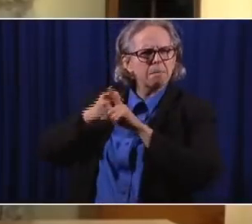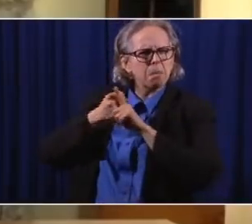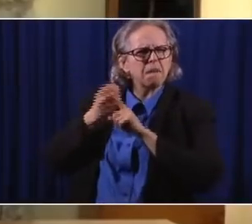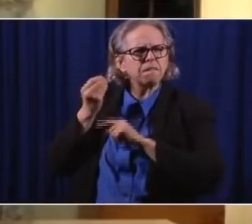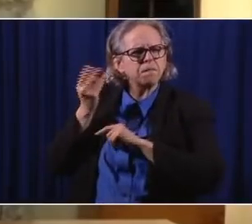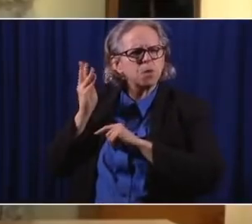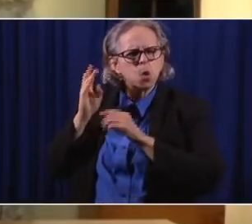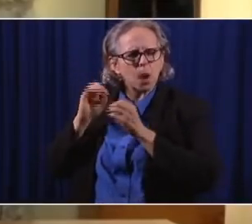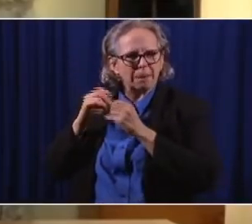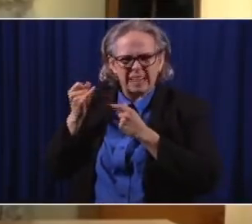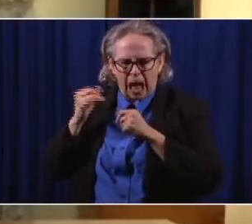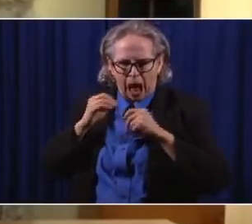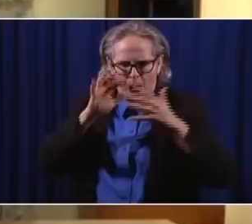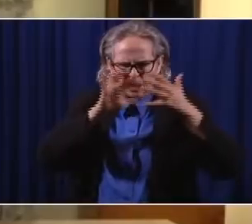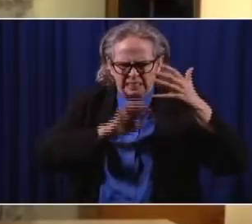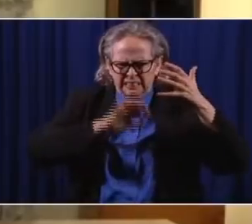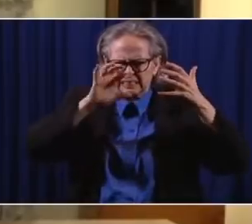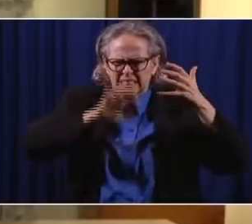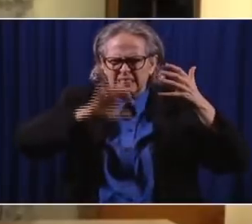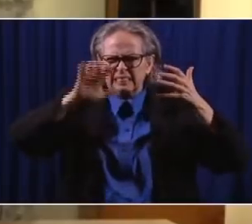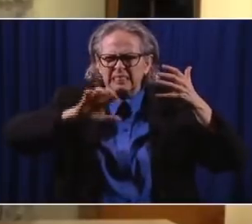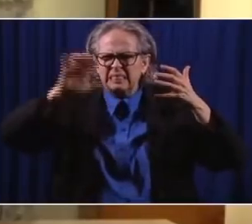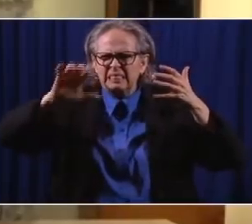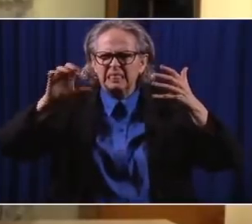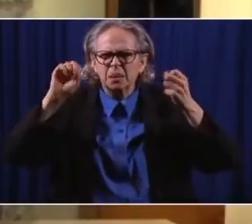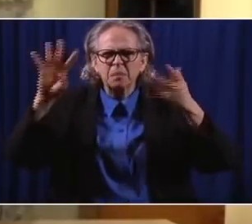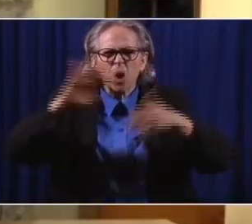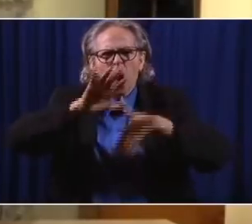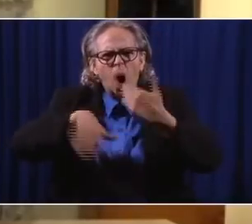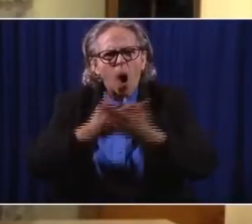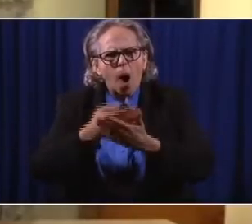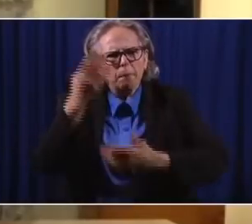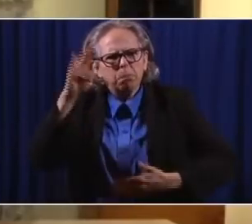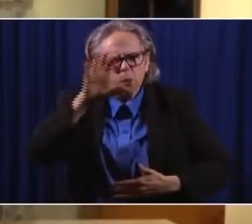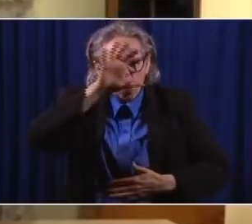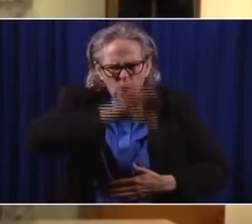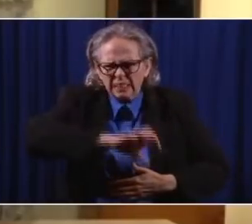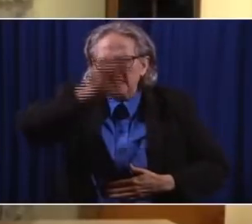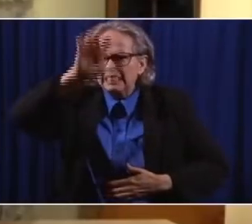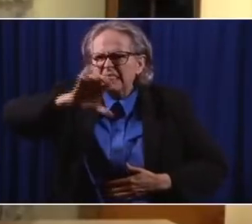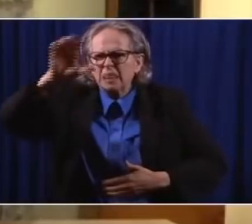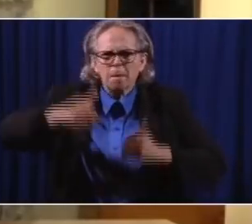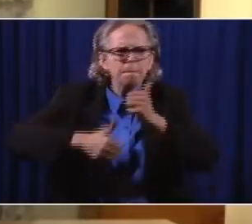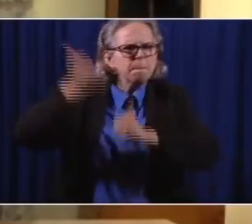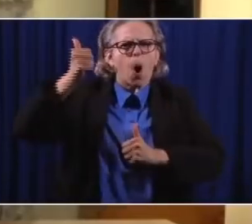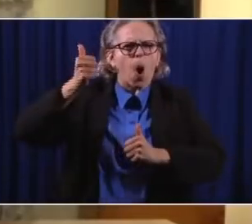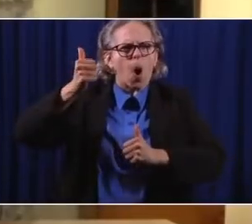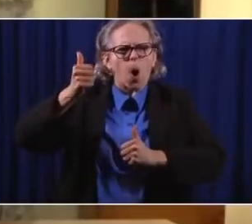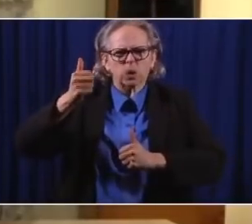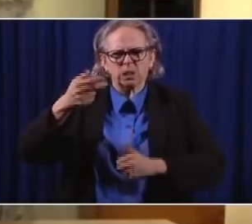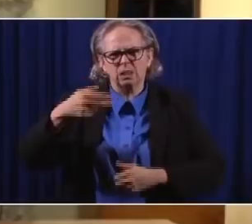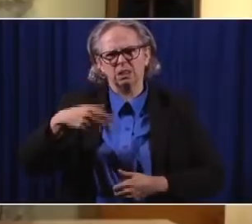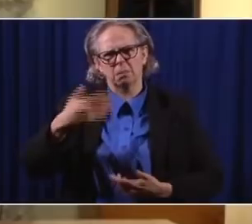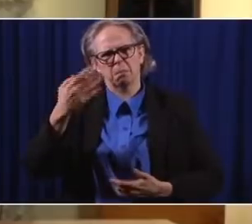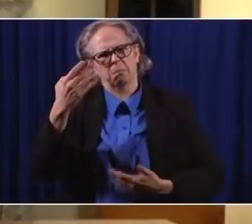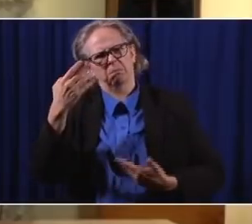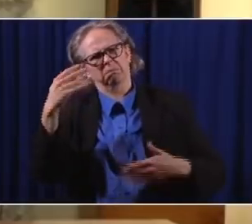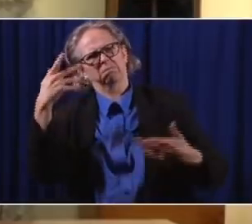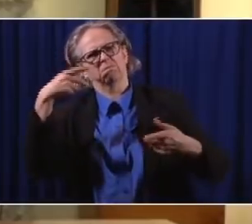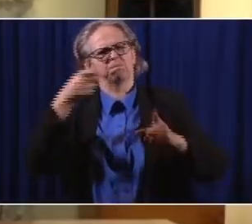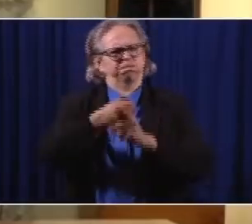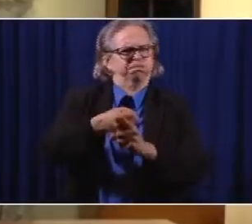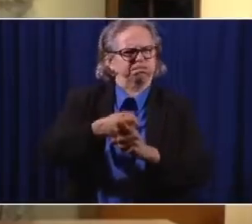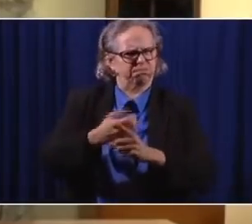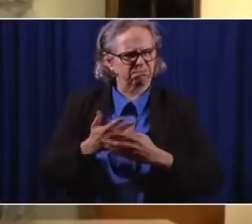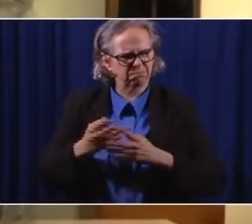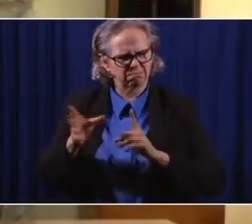points. Today, as you can see, it's virtually takes all the way over to here. All of these counties are high